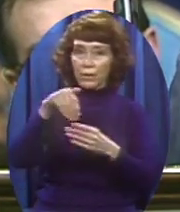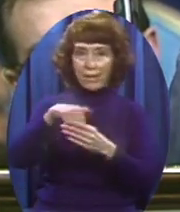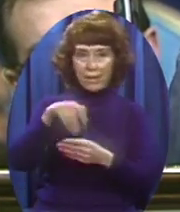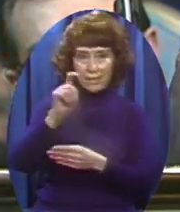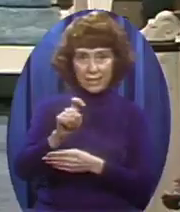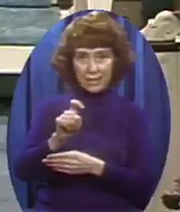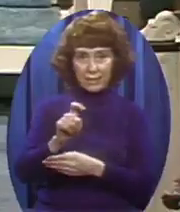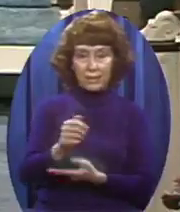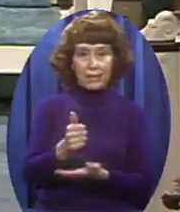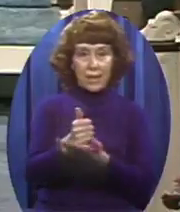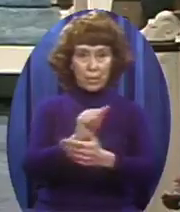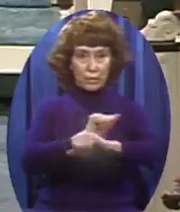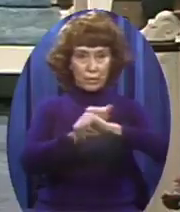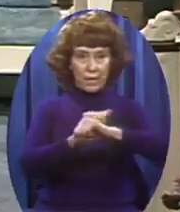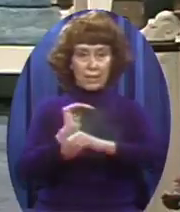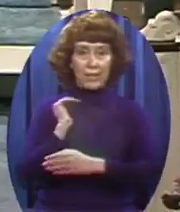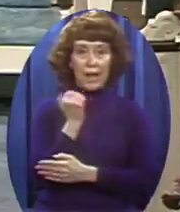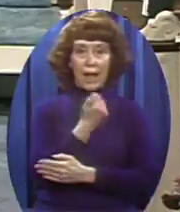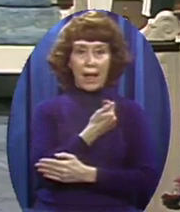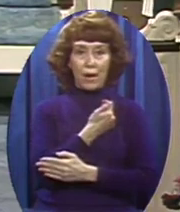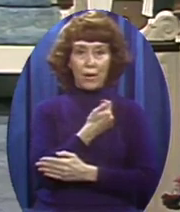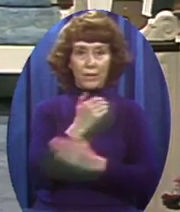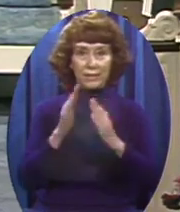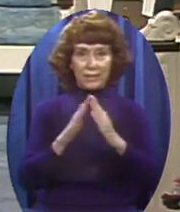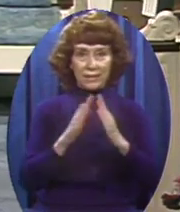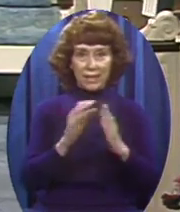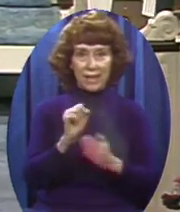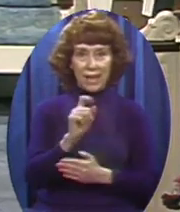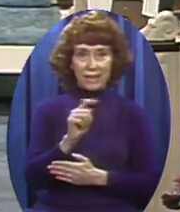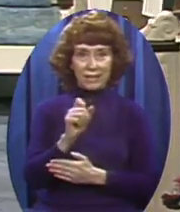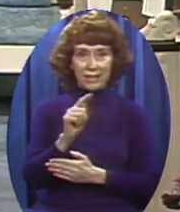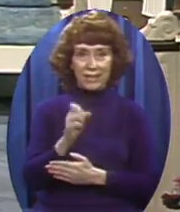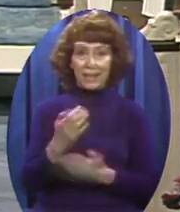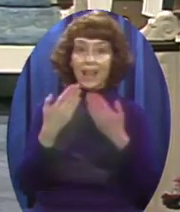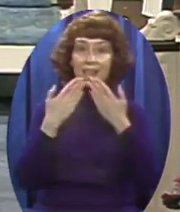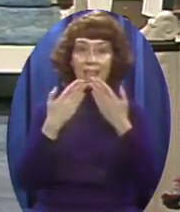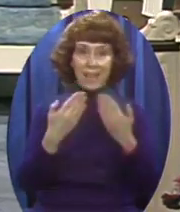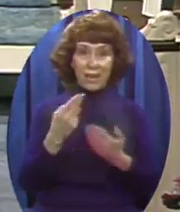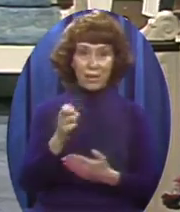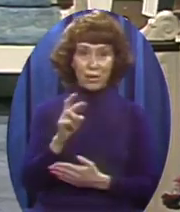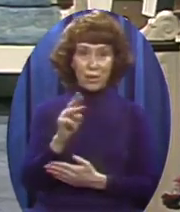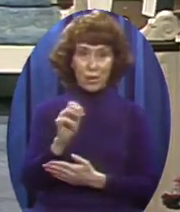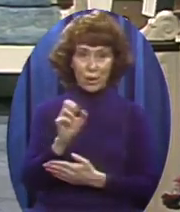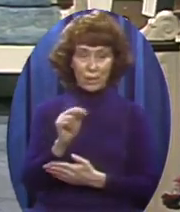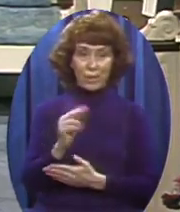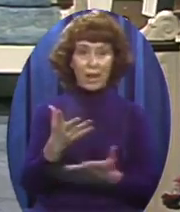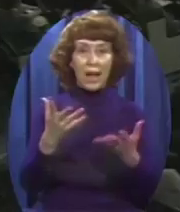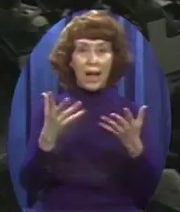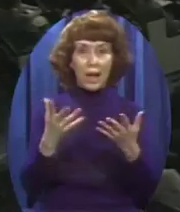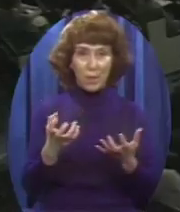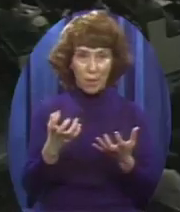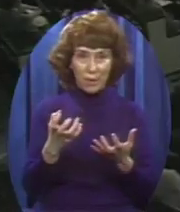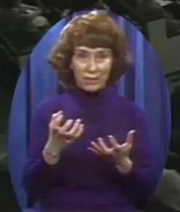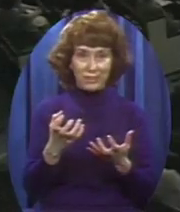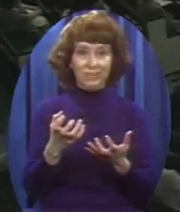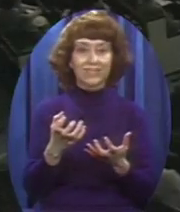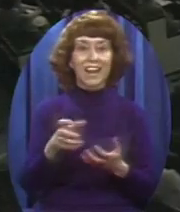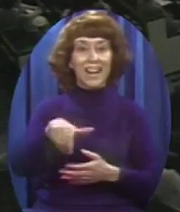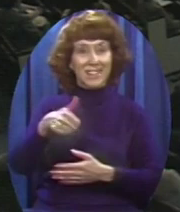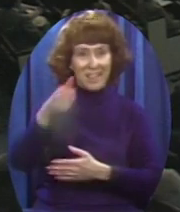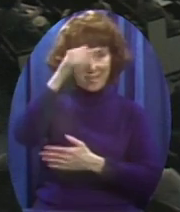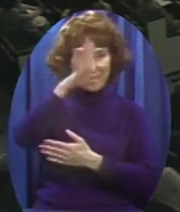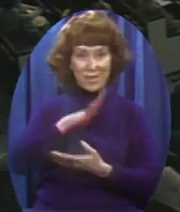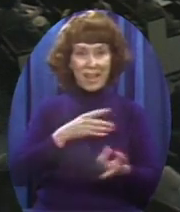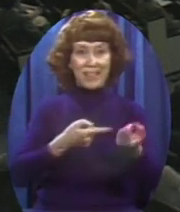city. Now, Herman, I want to thank you. I want to bring another gentleman up behind you. He's older than you, you tell me, and